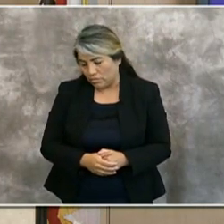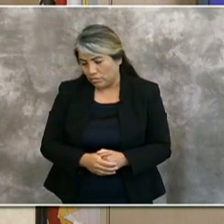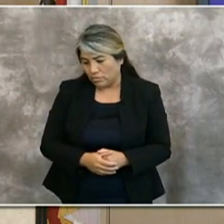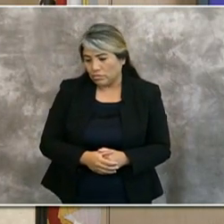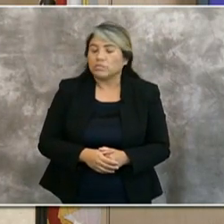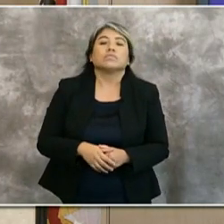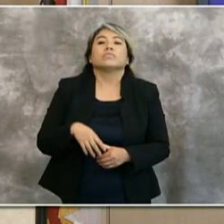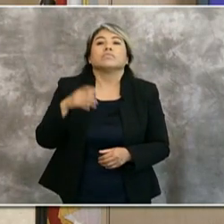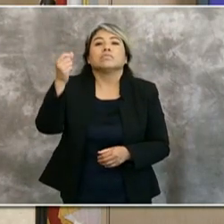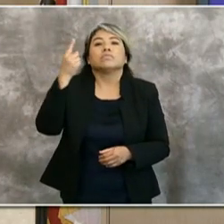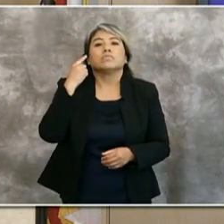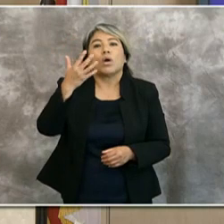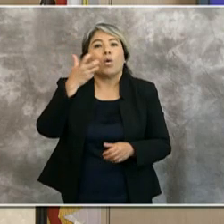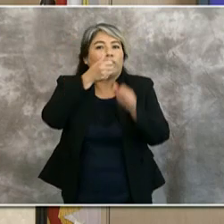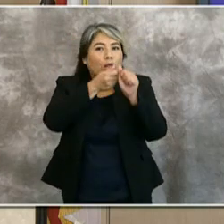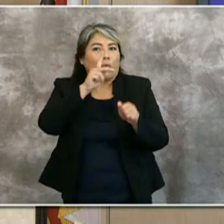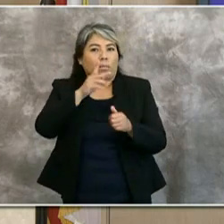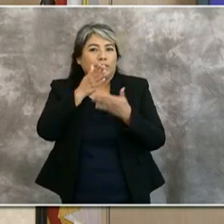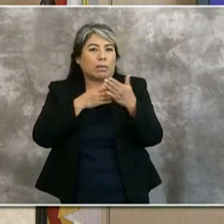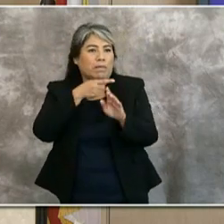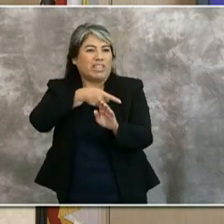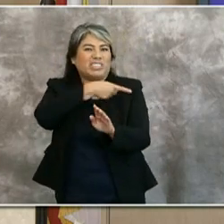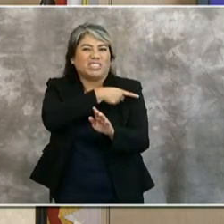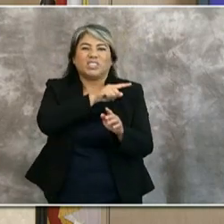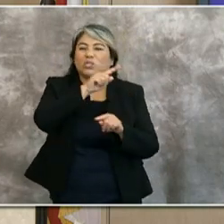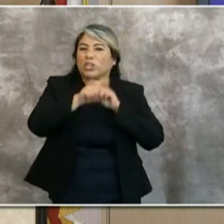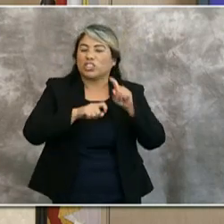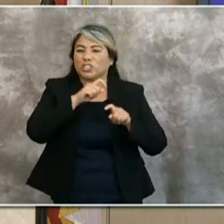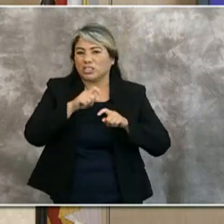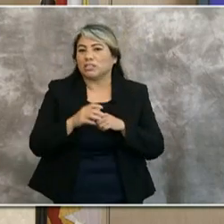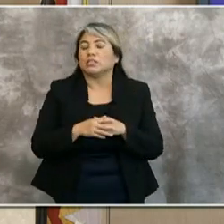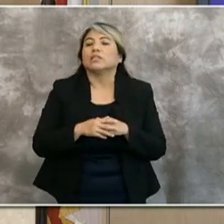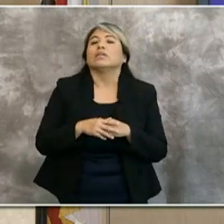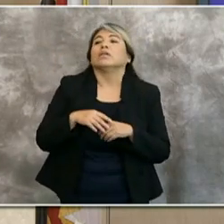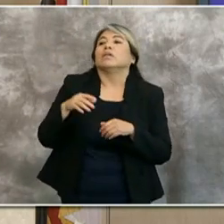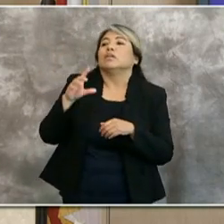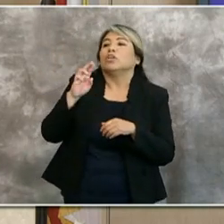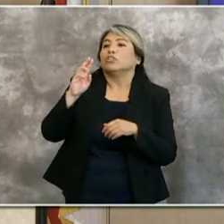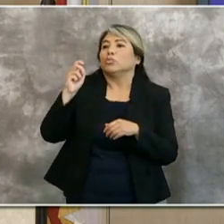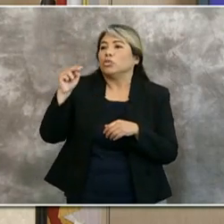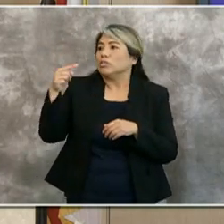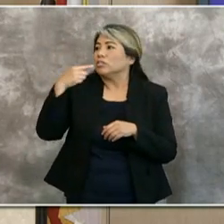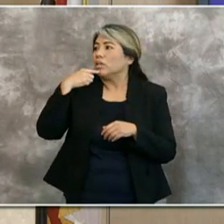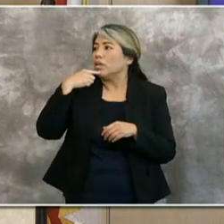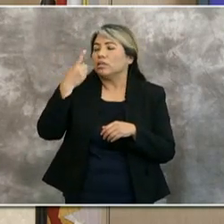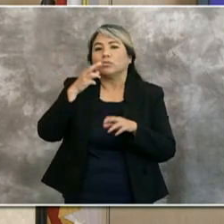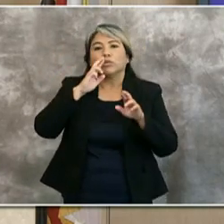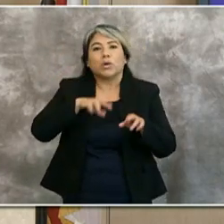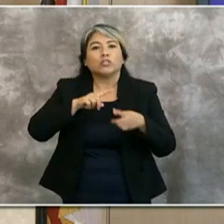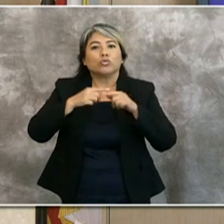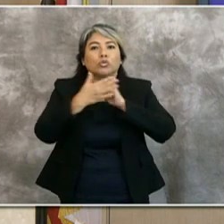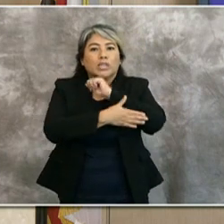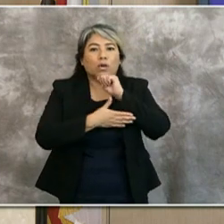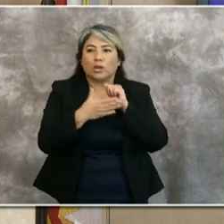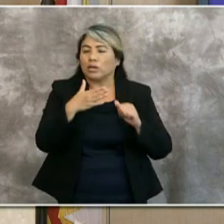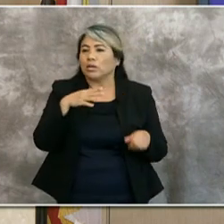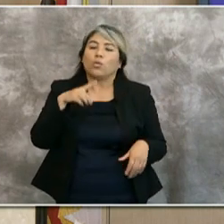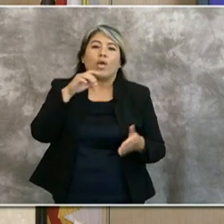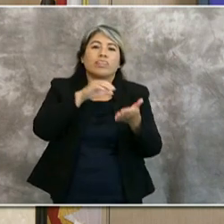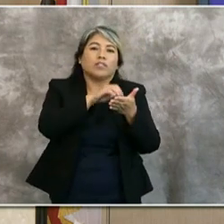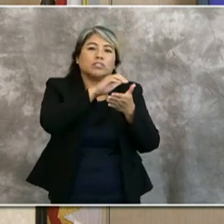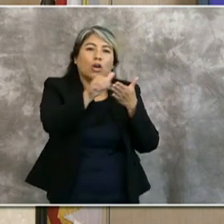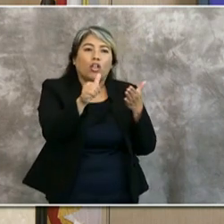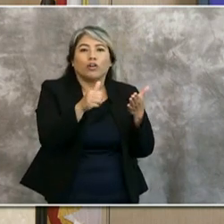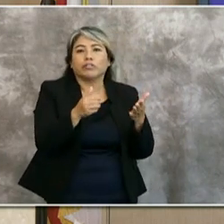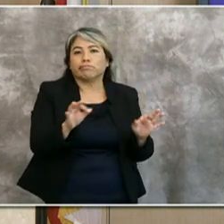So I wanted to follow up on some of these questions about penalties. Dr. Wooten said in response to the penalty to $1,000 to misdemeanor,